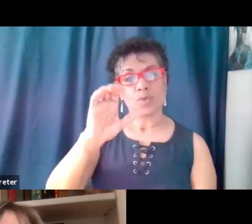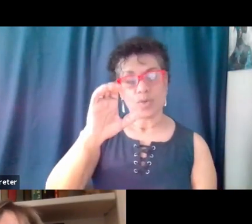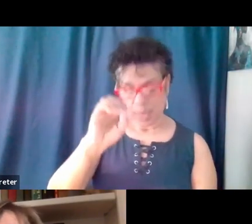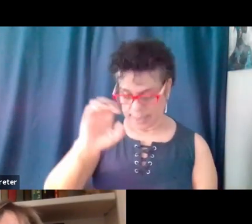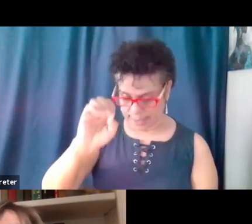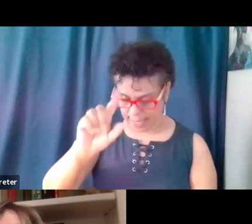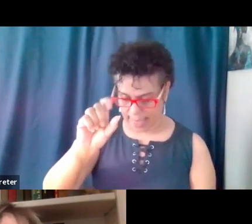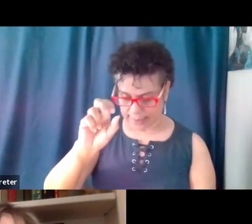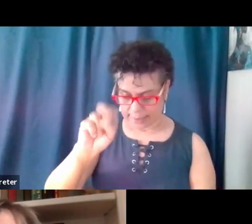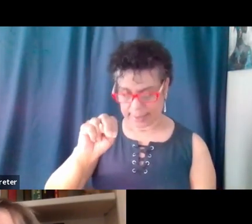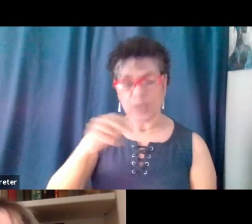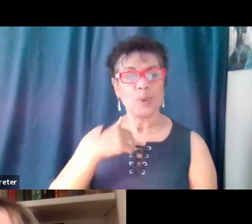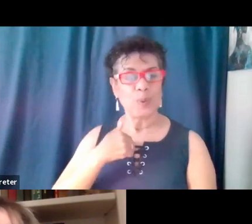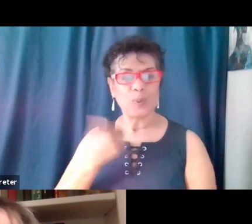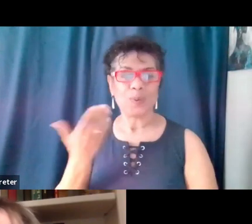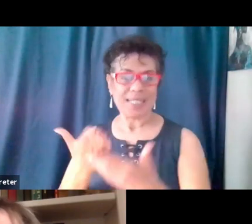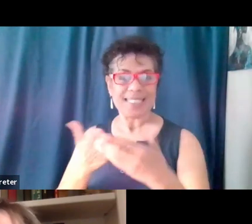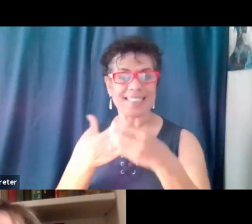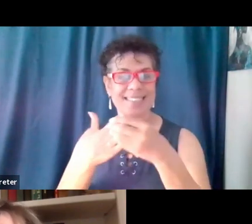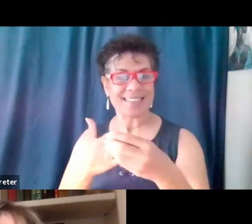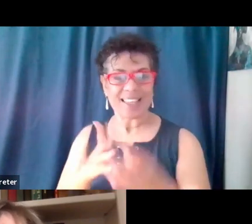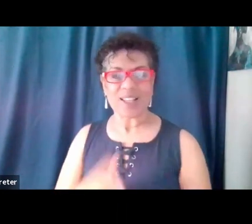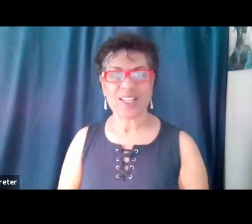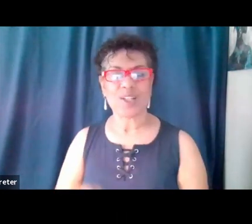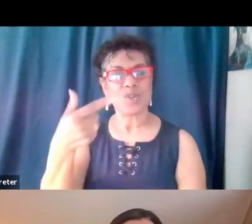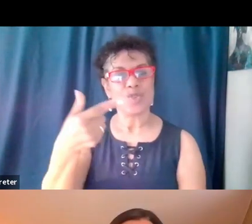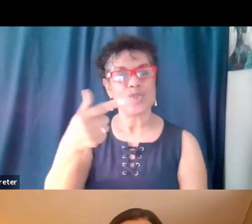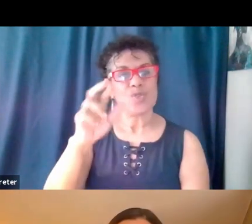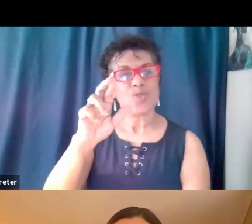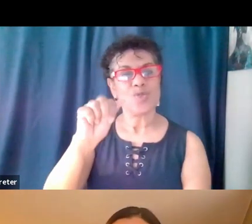the executive director of Tower Hill. Grace? Welcome.